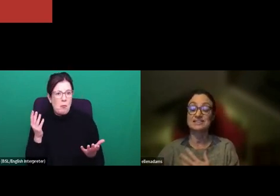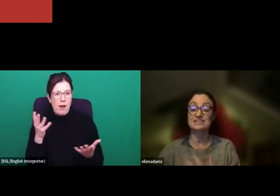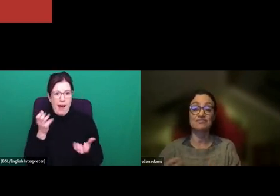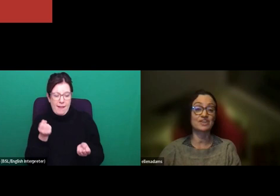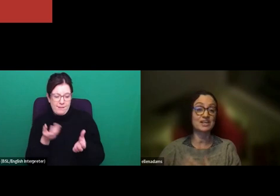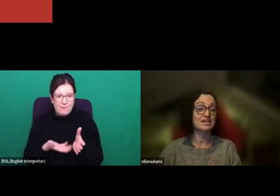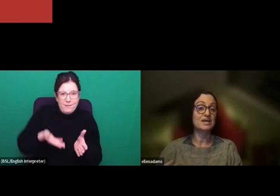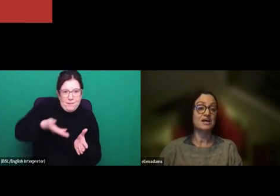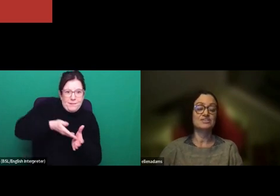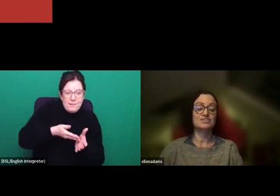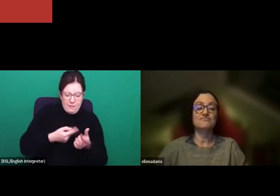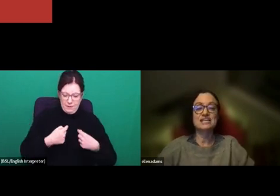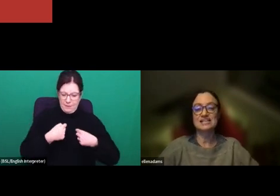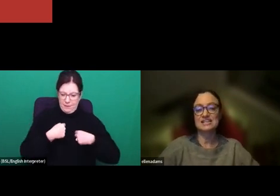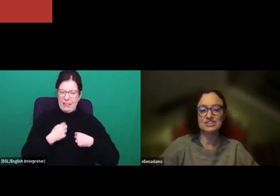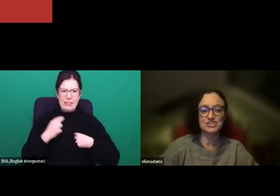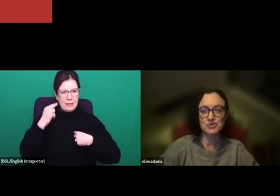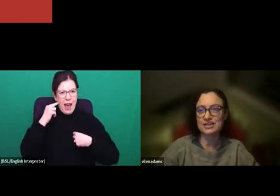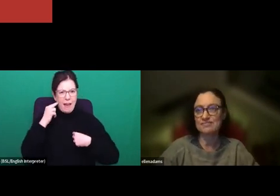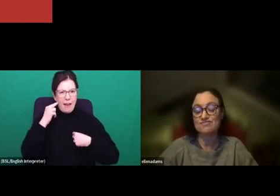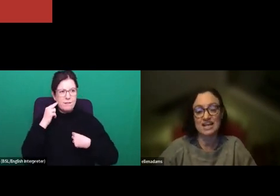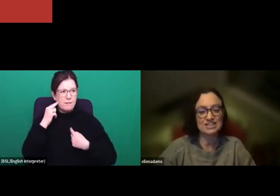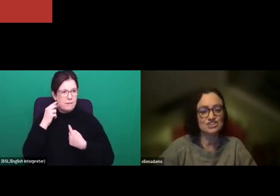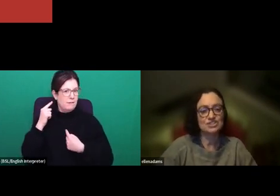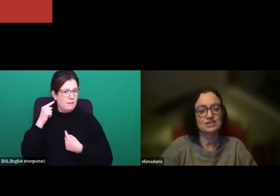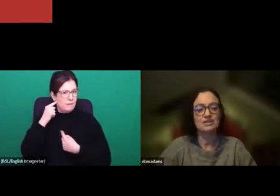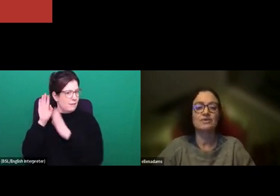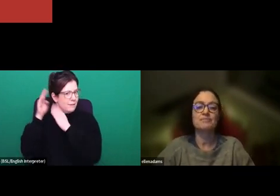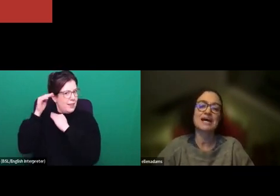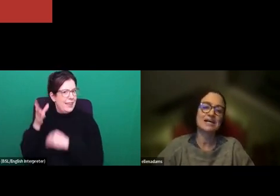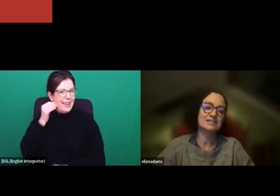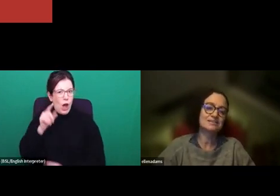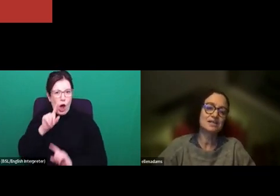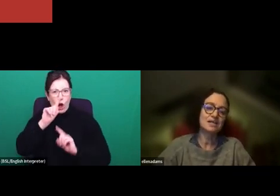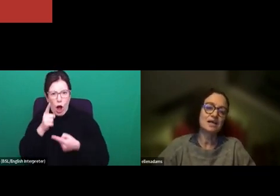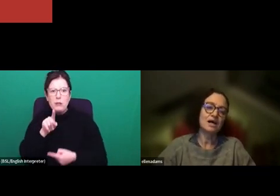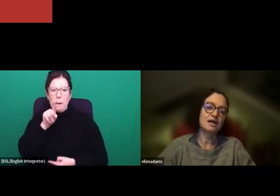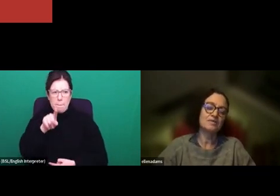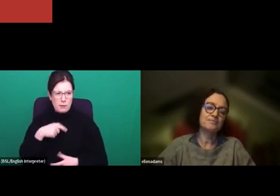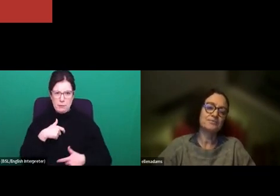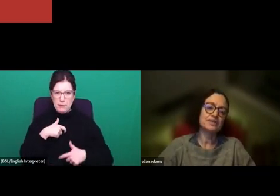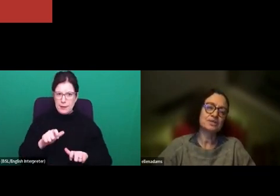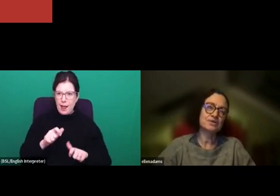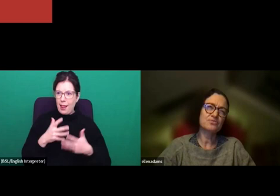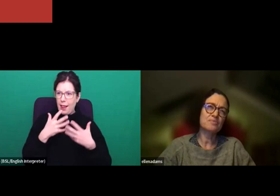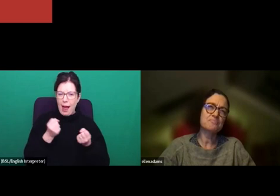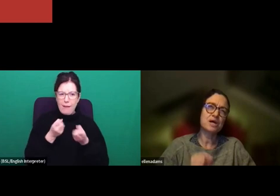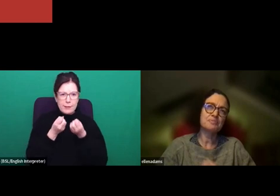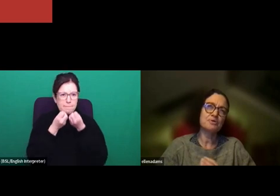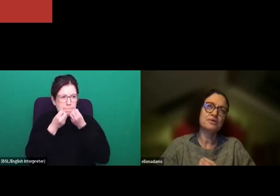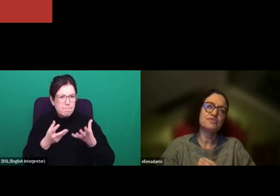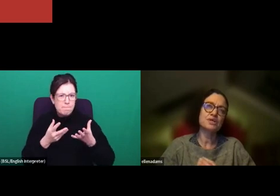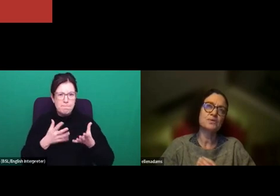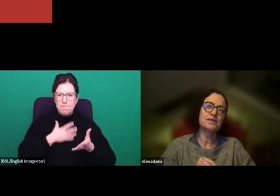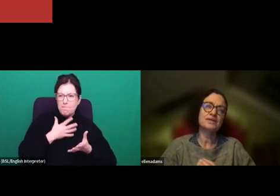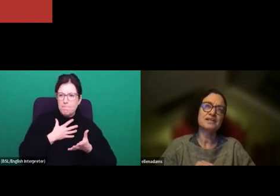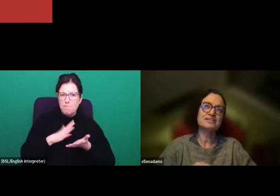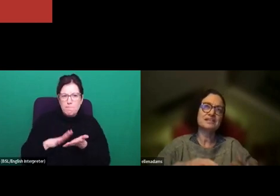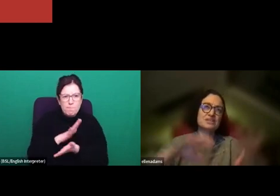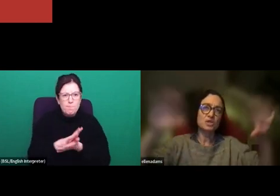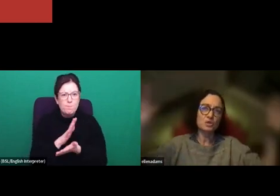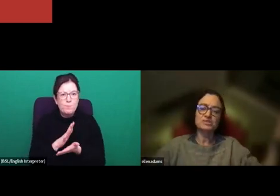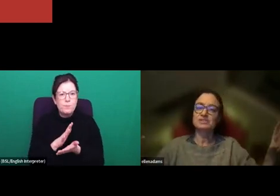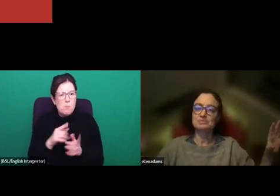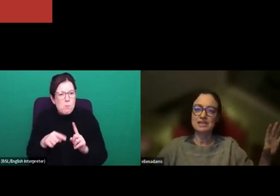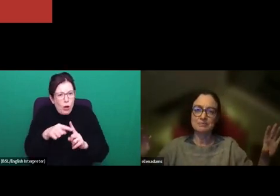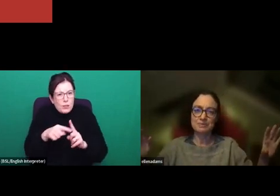ways, and there's something to really enjoy and relish from that. So from my point of view,